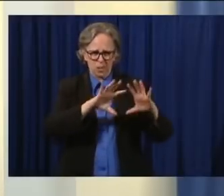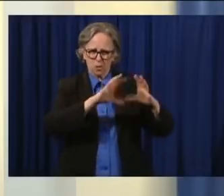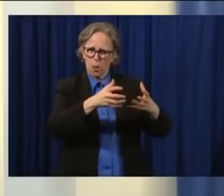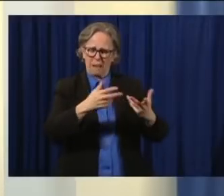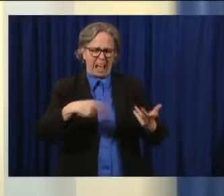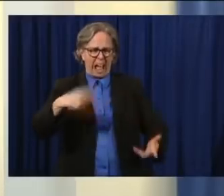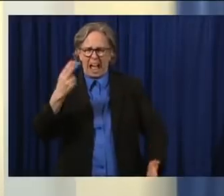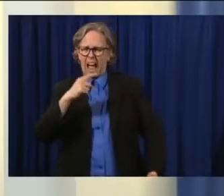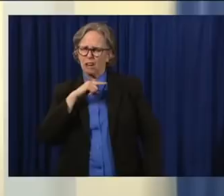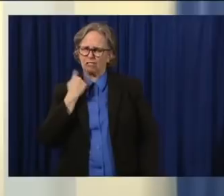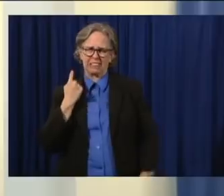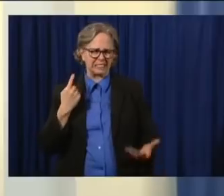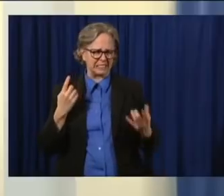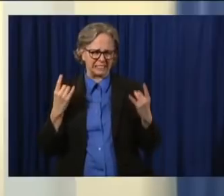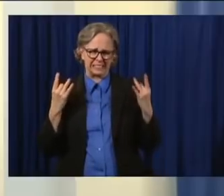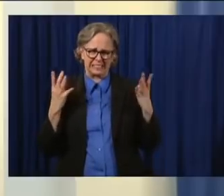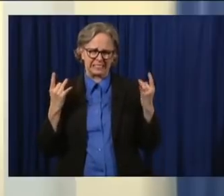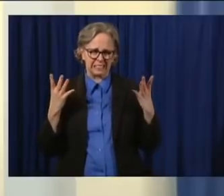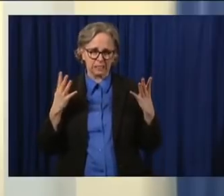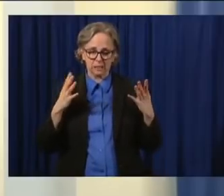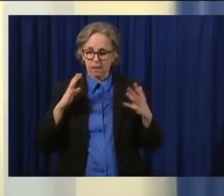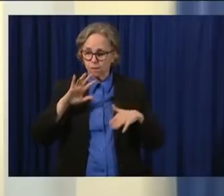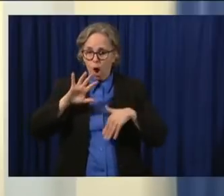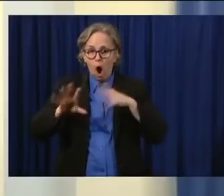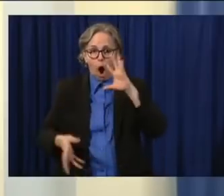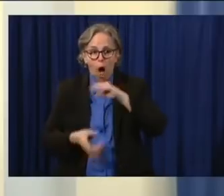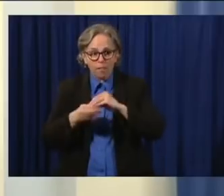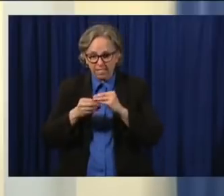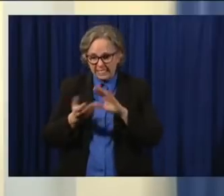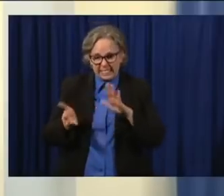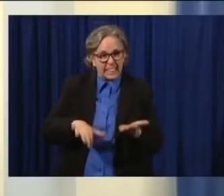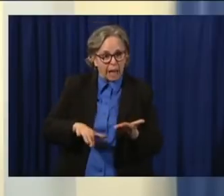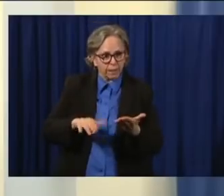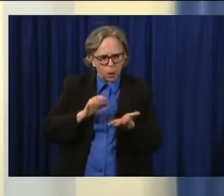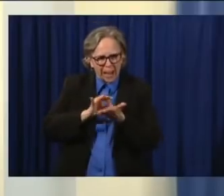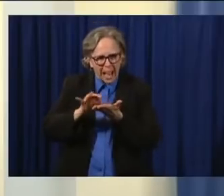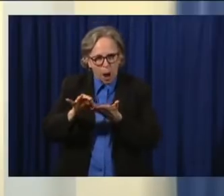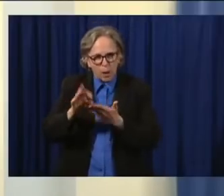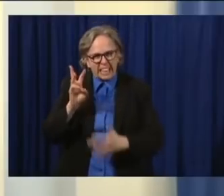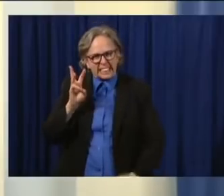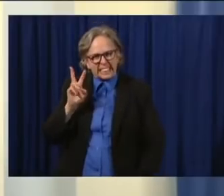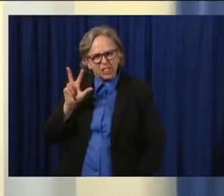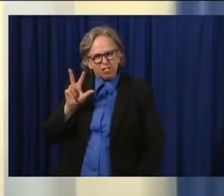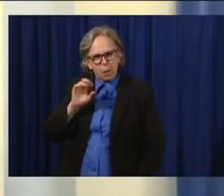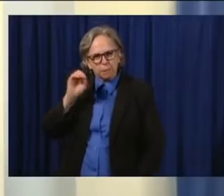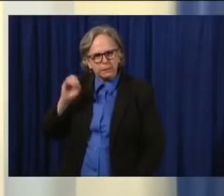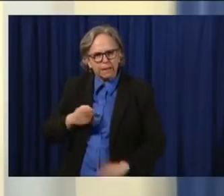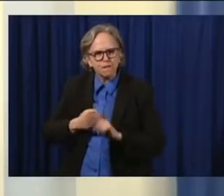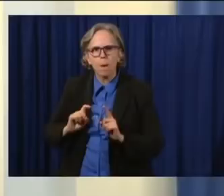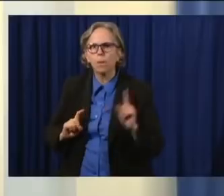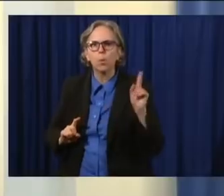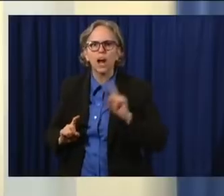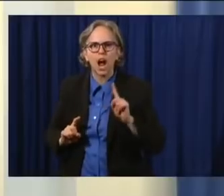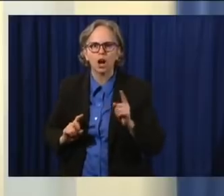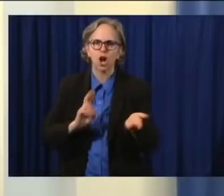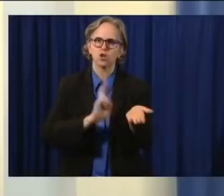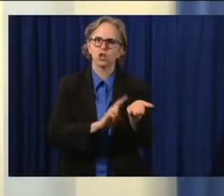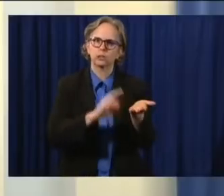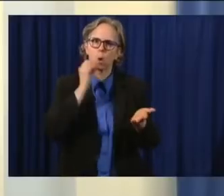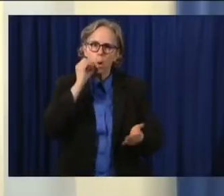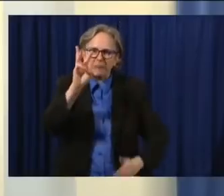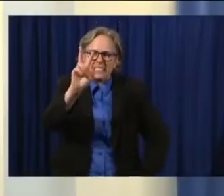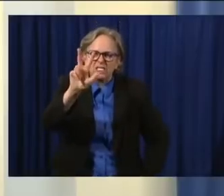deaths have occurred in this group. So what we're trying to do here, again, is something that's never been done before, but is a